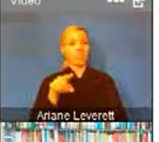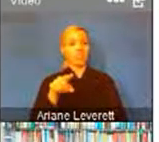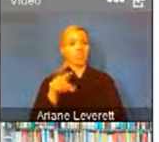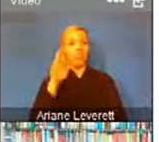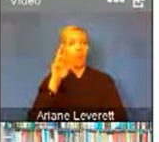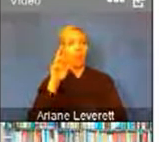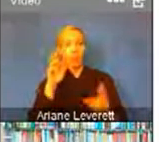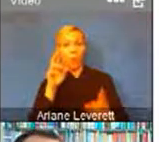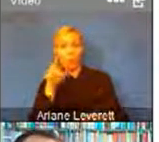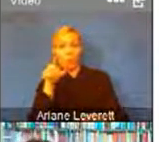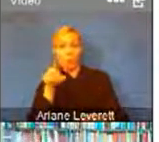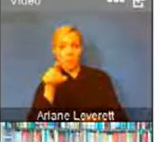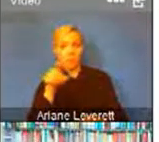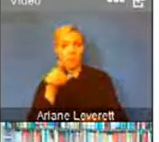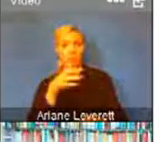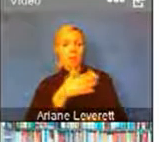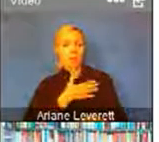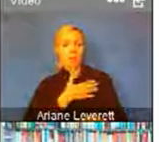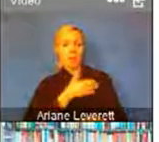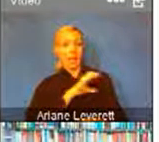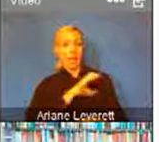its abilities.